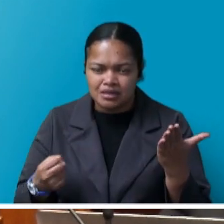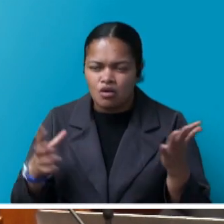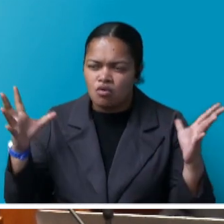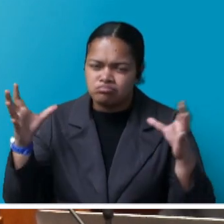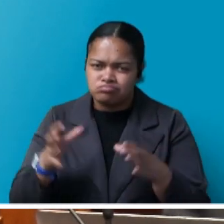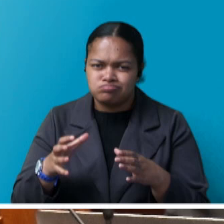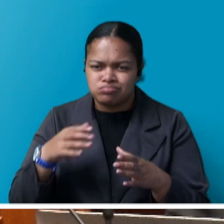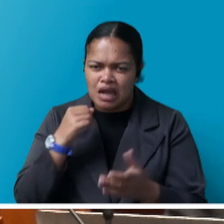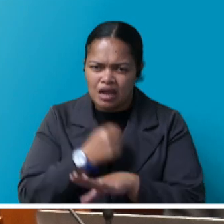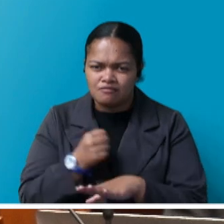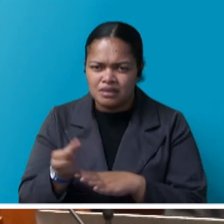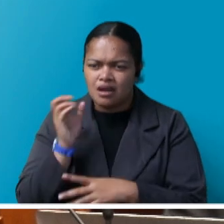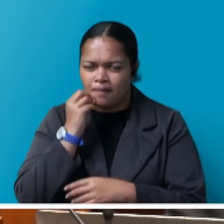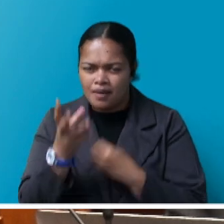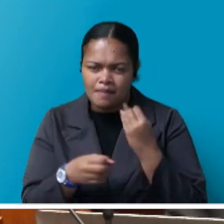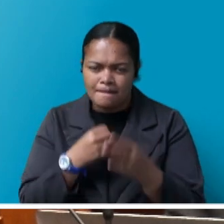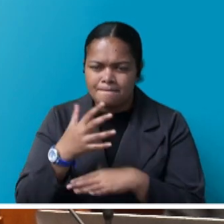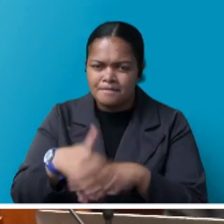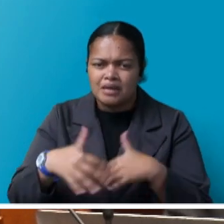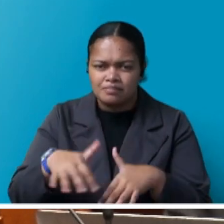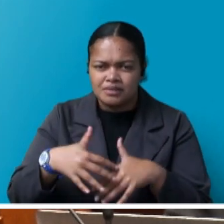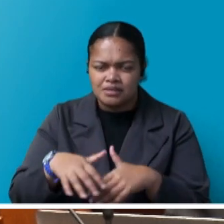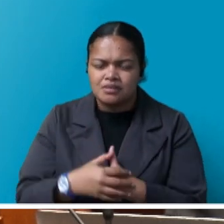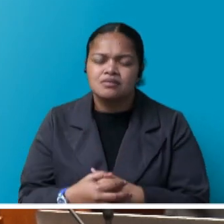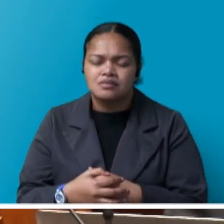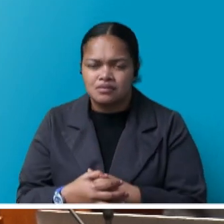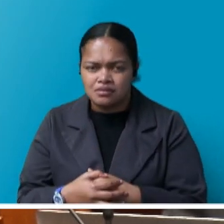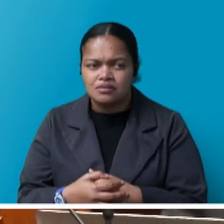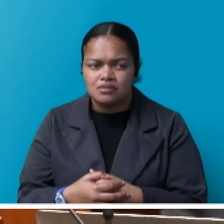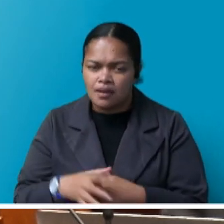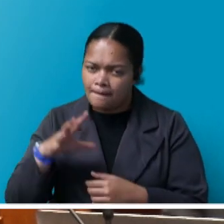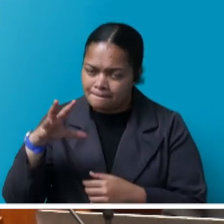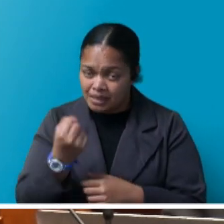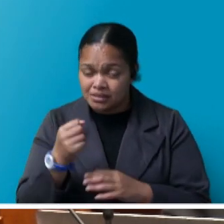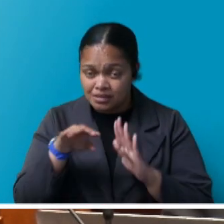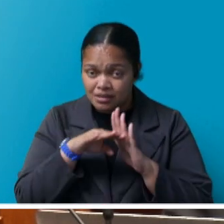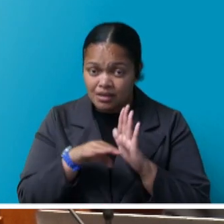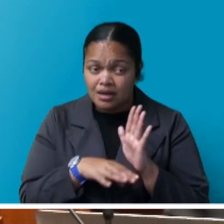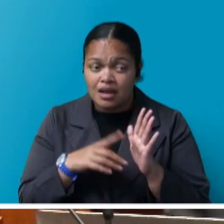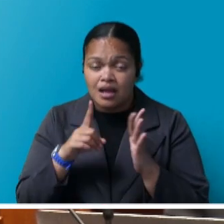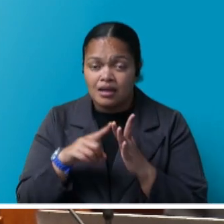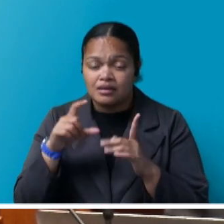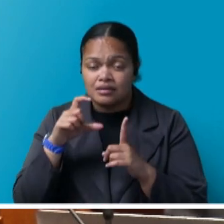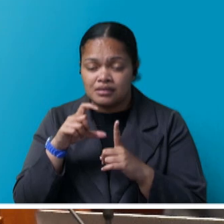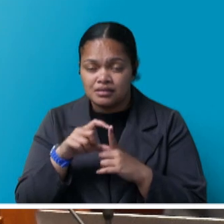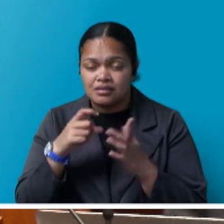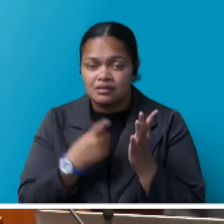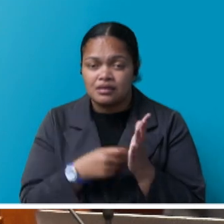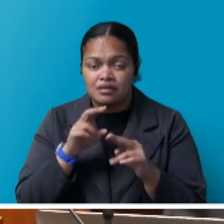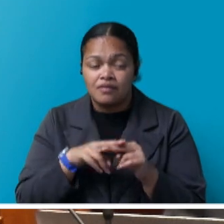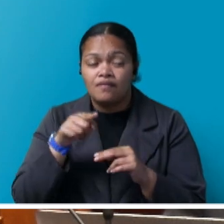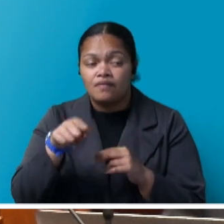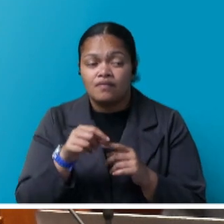various initiatives across the public sector. I must highlight here that the IRDF is essentially